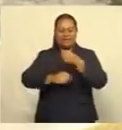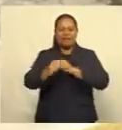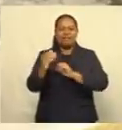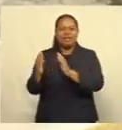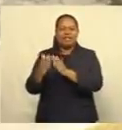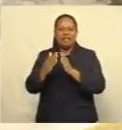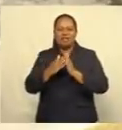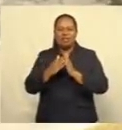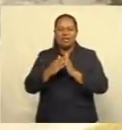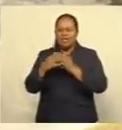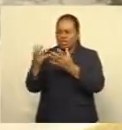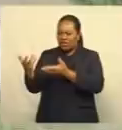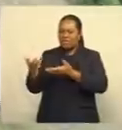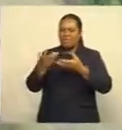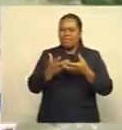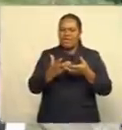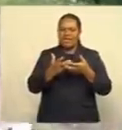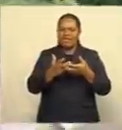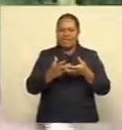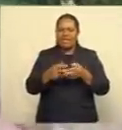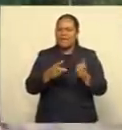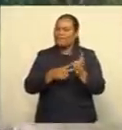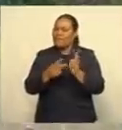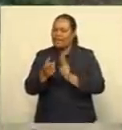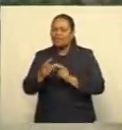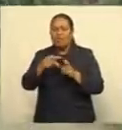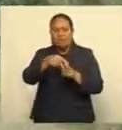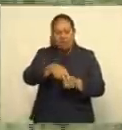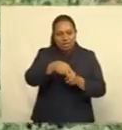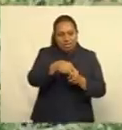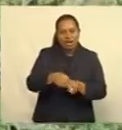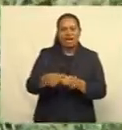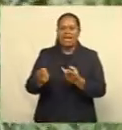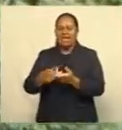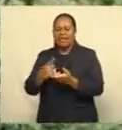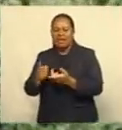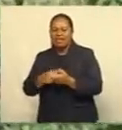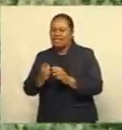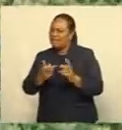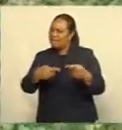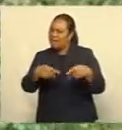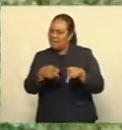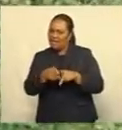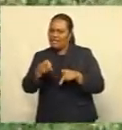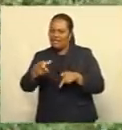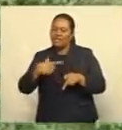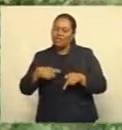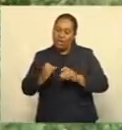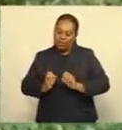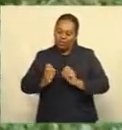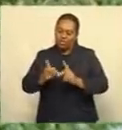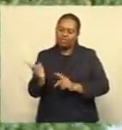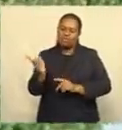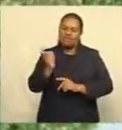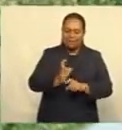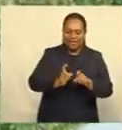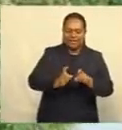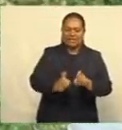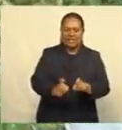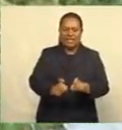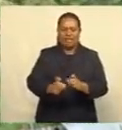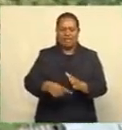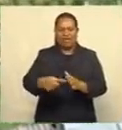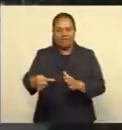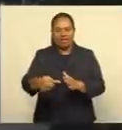in from Tailevu and Bukuya in Navosa to carry out this work. That was an opportunity as well for them to permanently settle on the